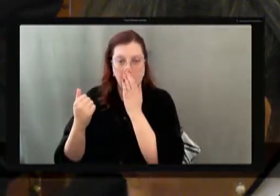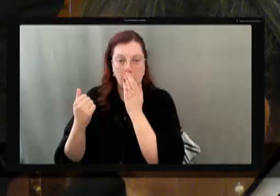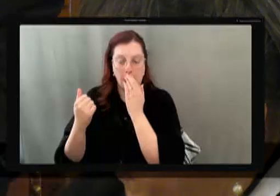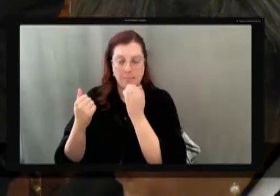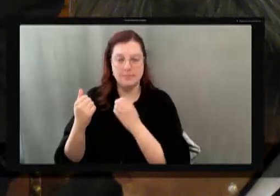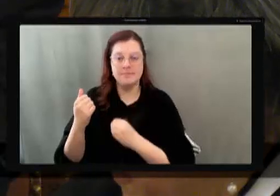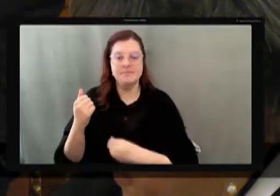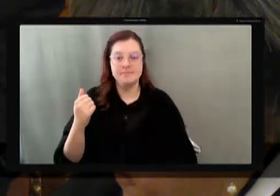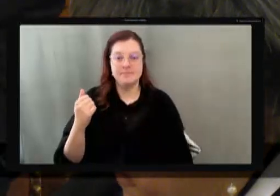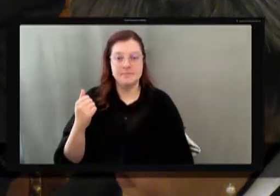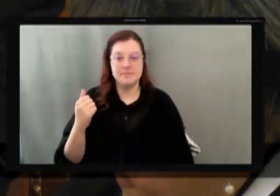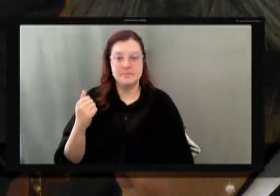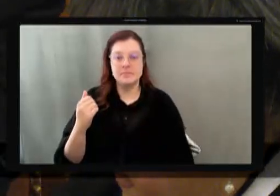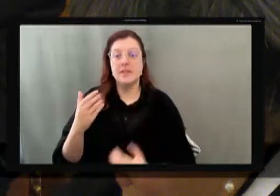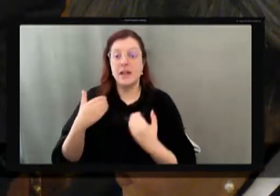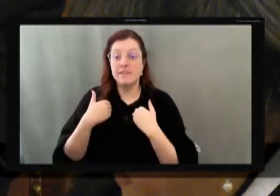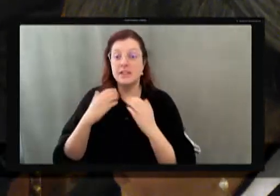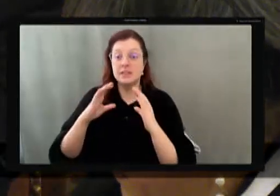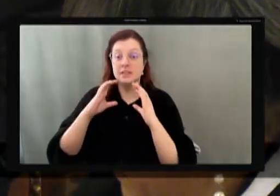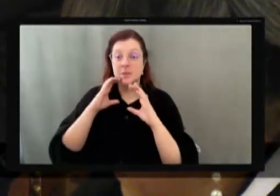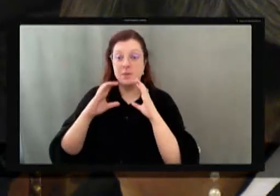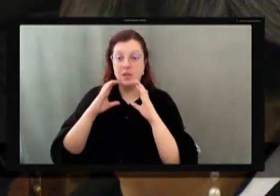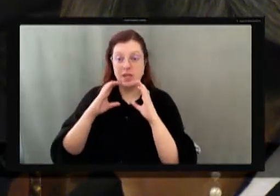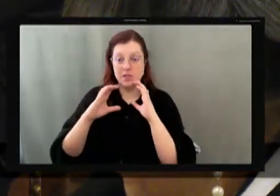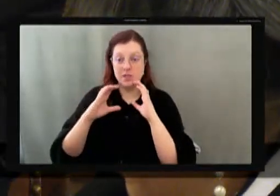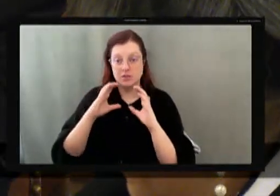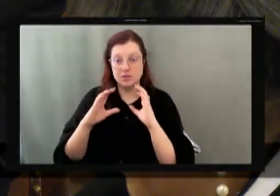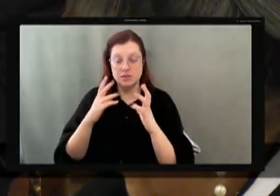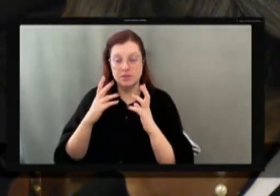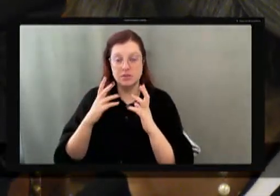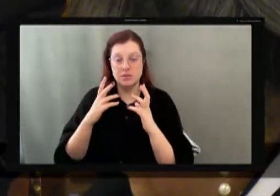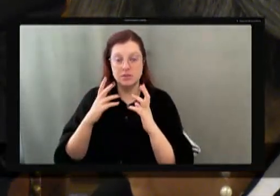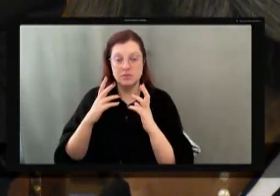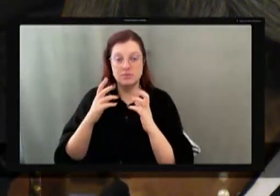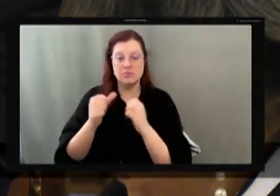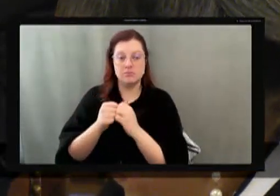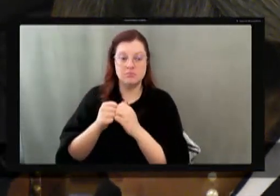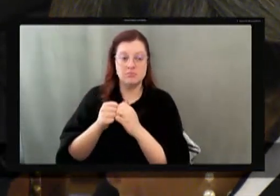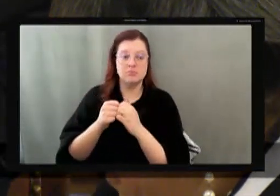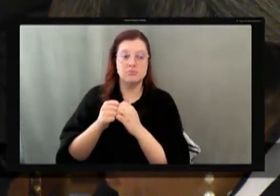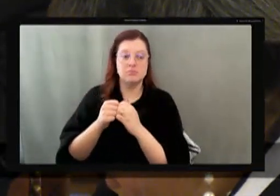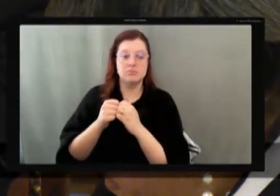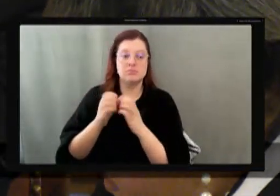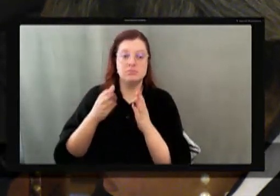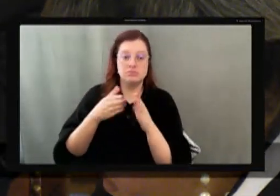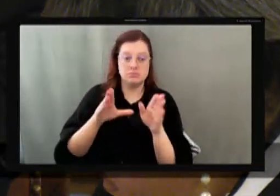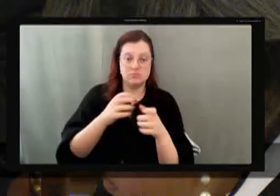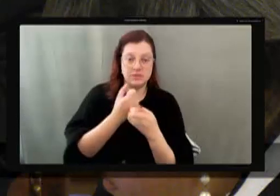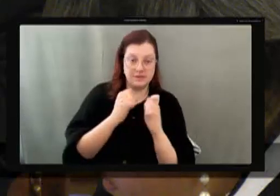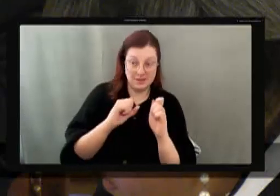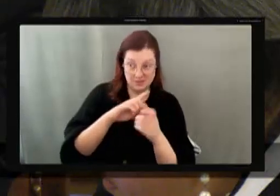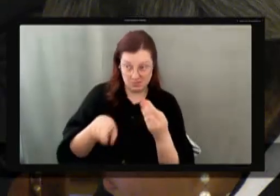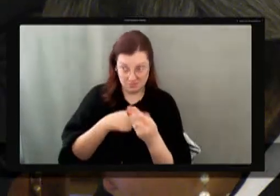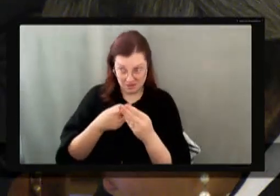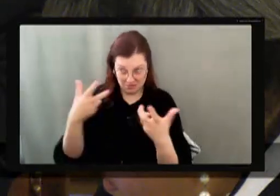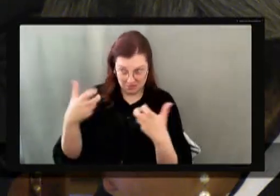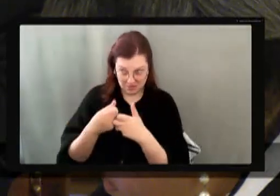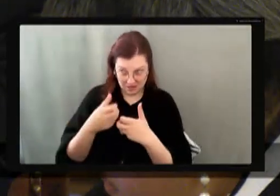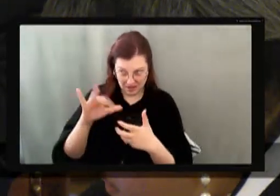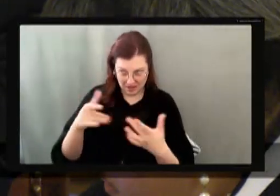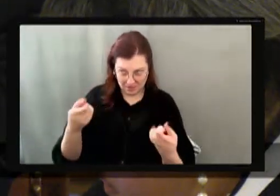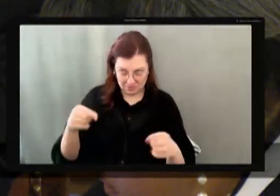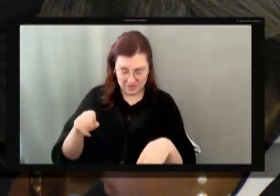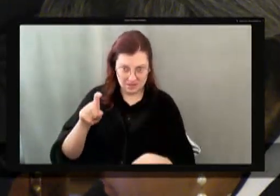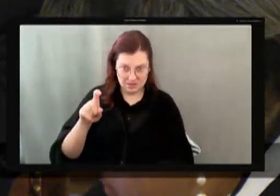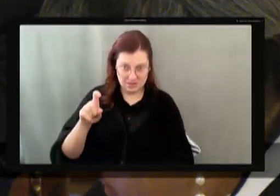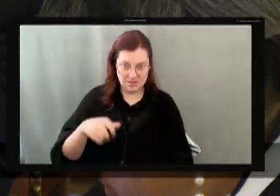getting communications from public safety about crashes. Is that happening? I'll